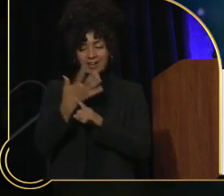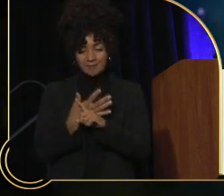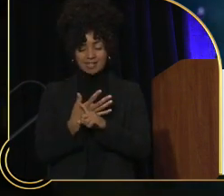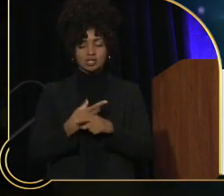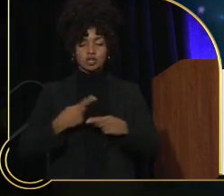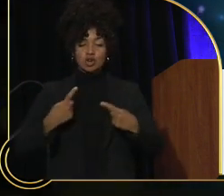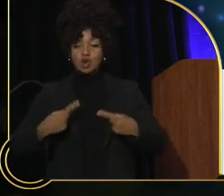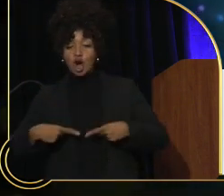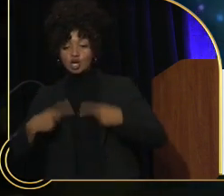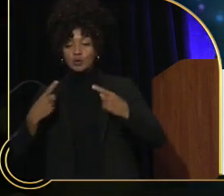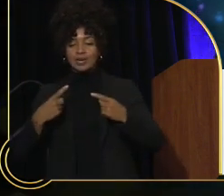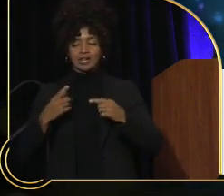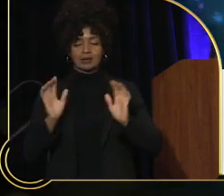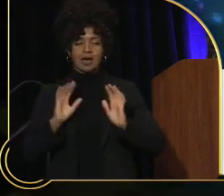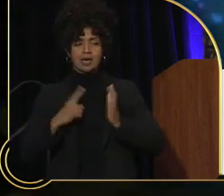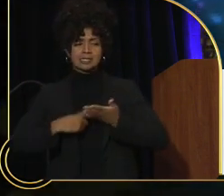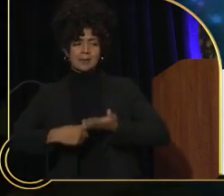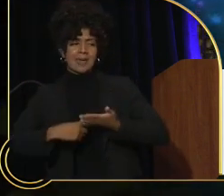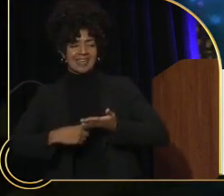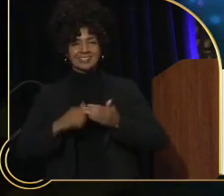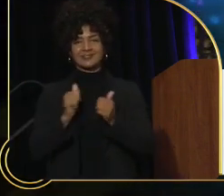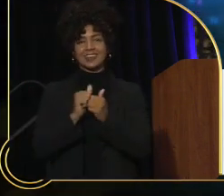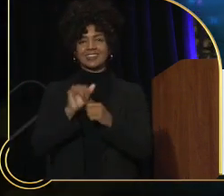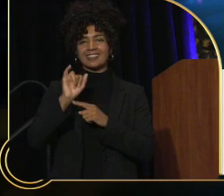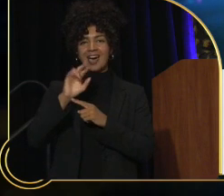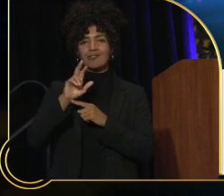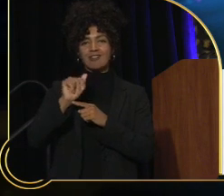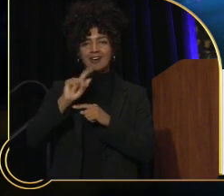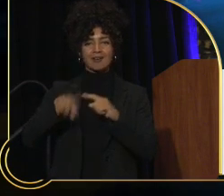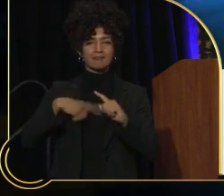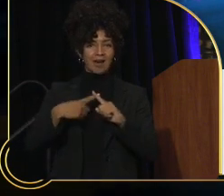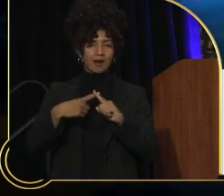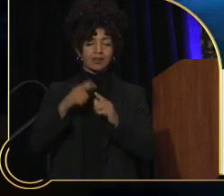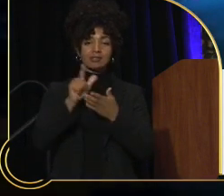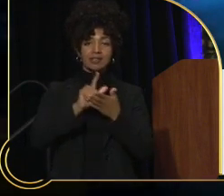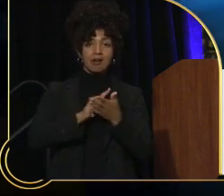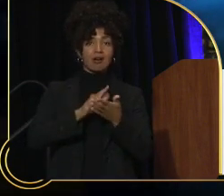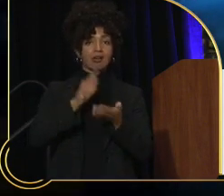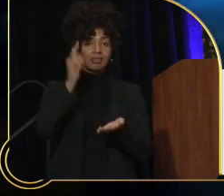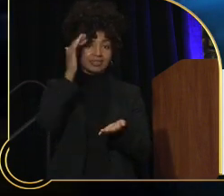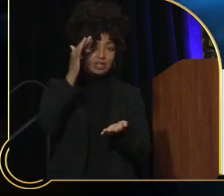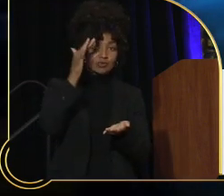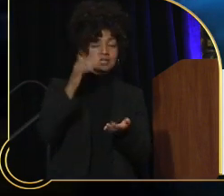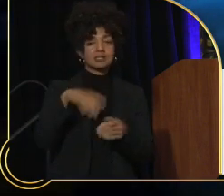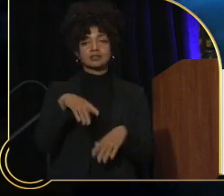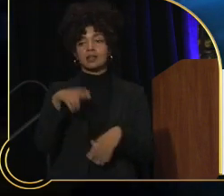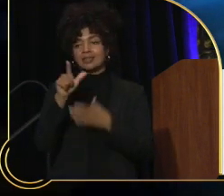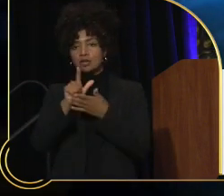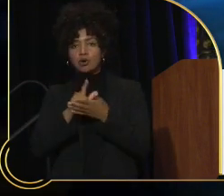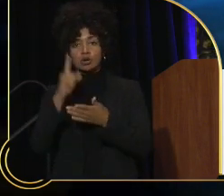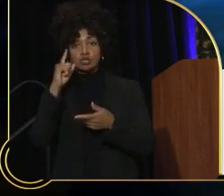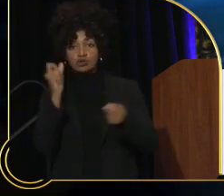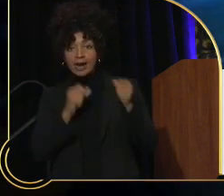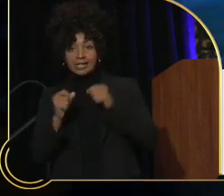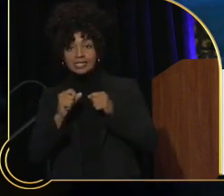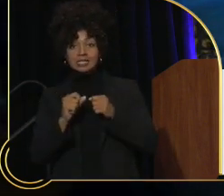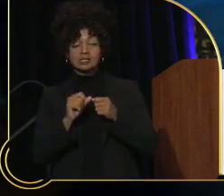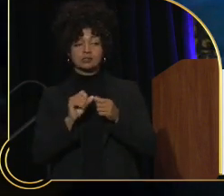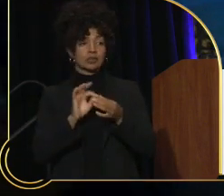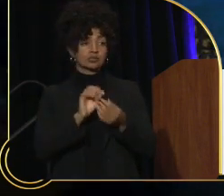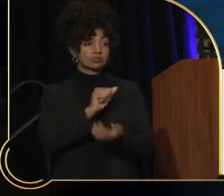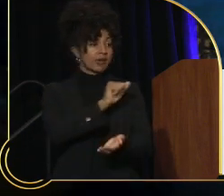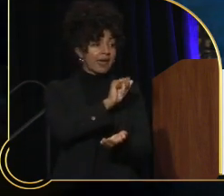debating with Ira over legal theories and strategies from AI to Olmstead